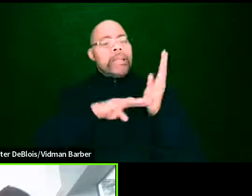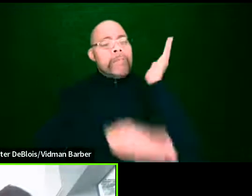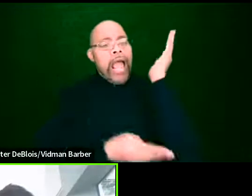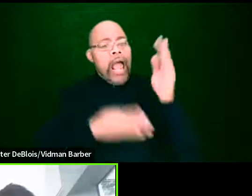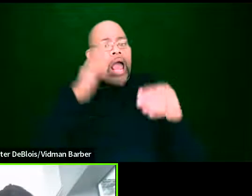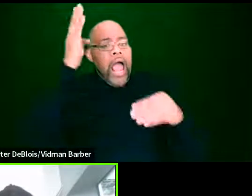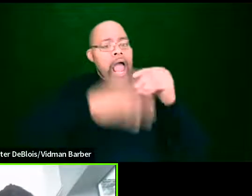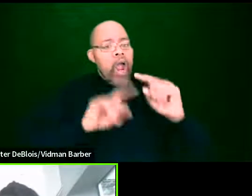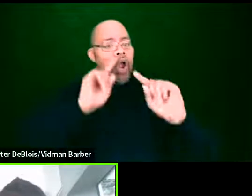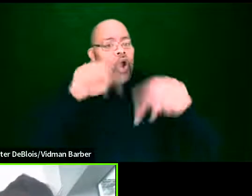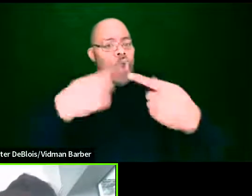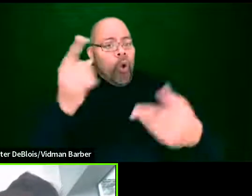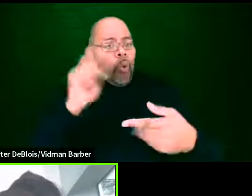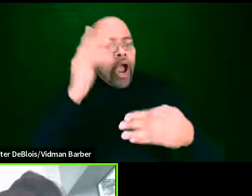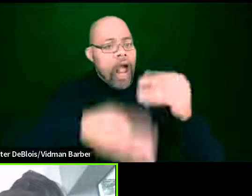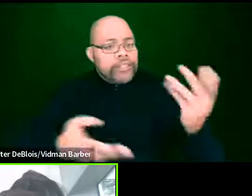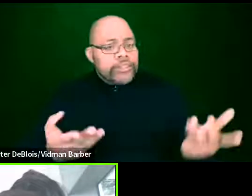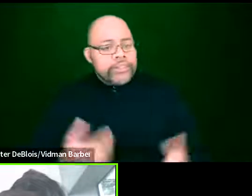end up going?